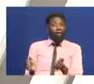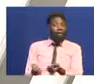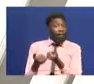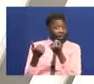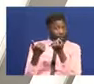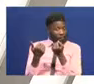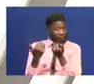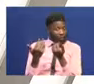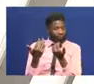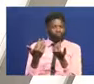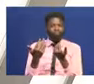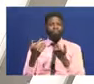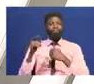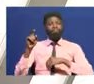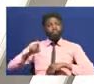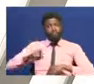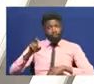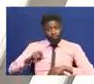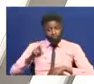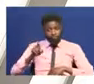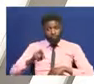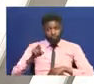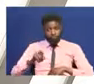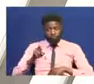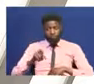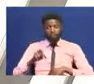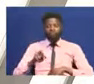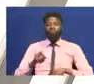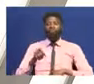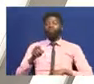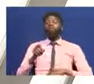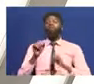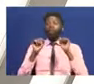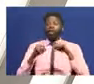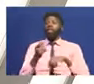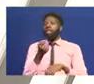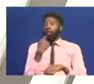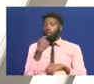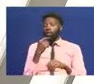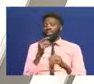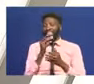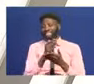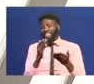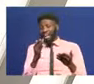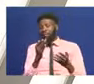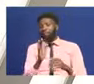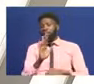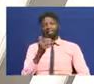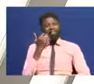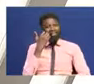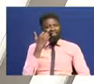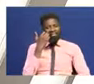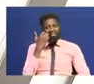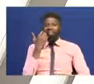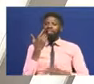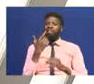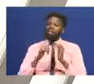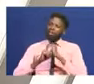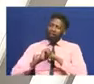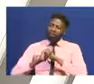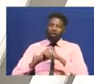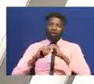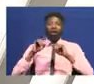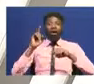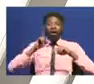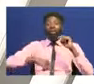got health needs that cannot be treated but can be managed, they are taken care of in terms of chronic illness. And those who, unfortunately, their